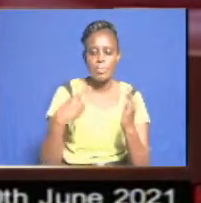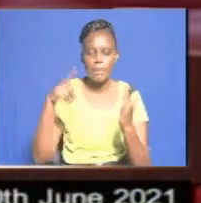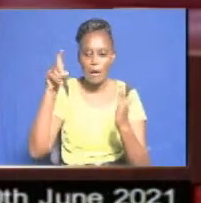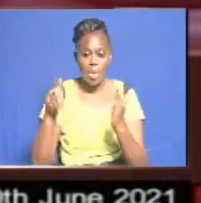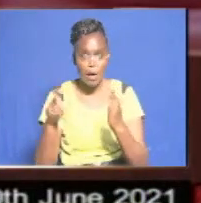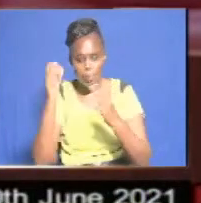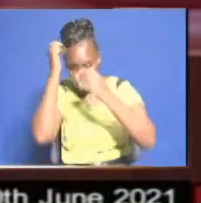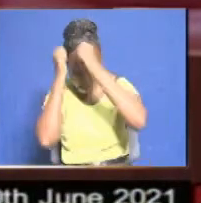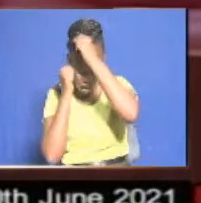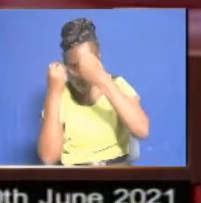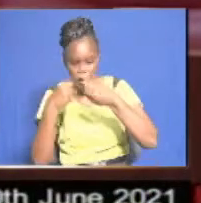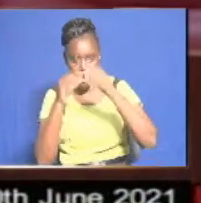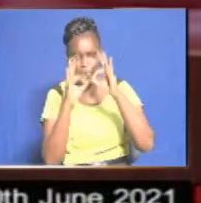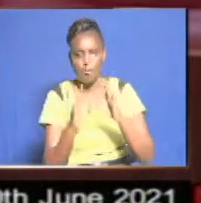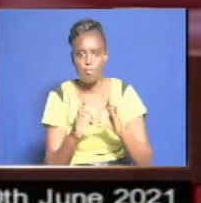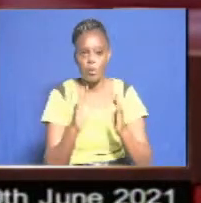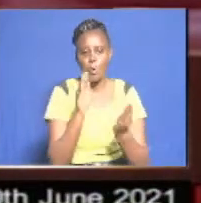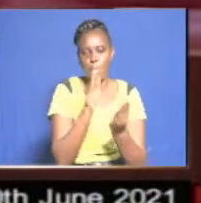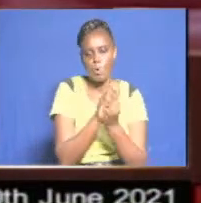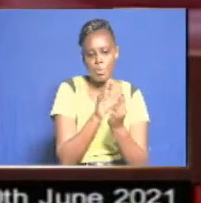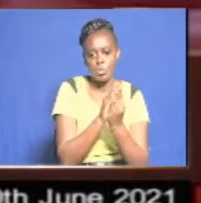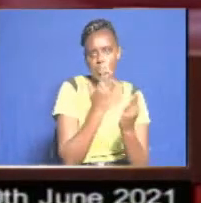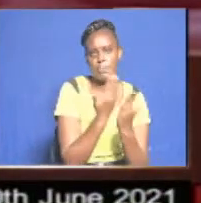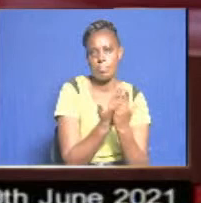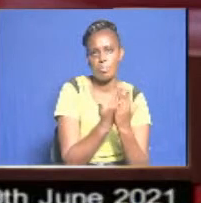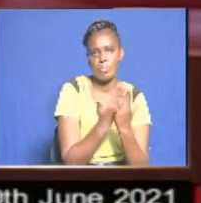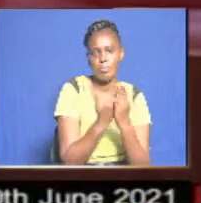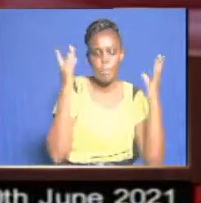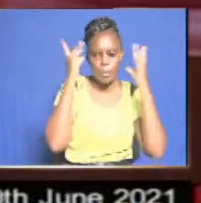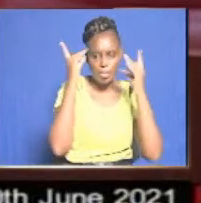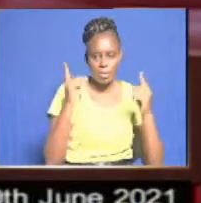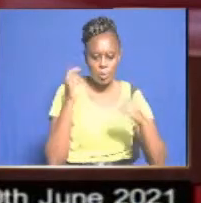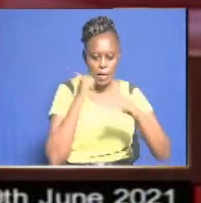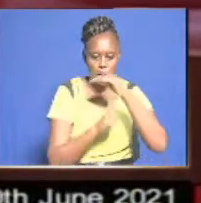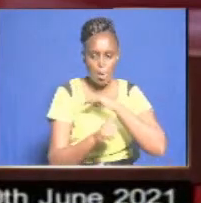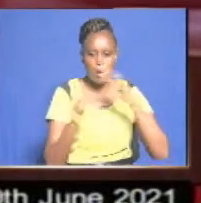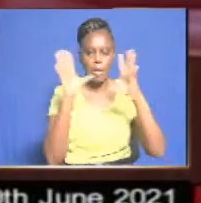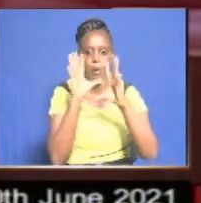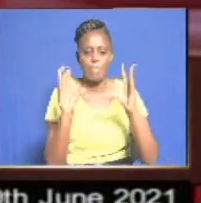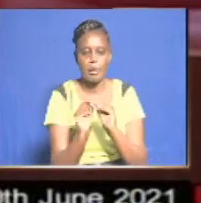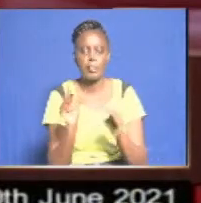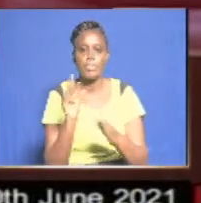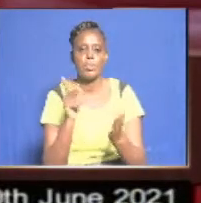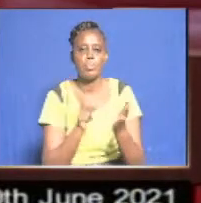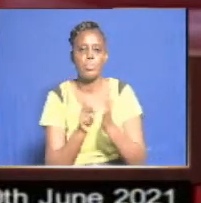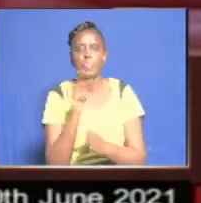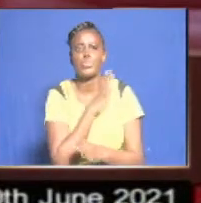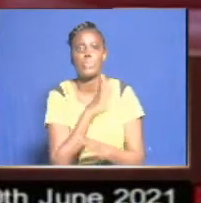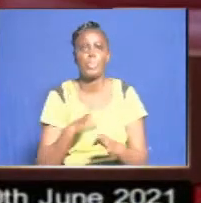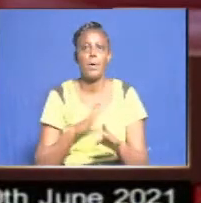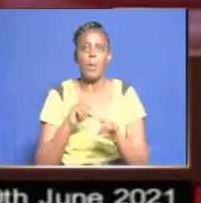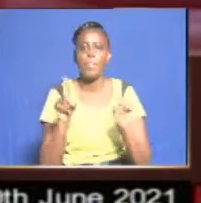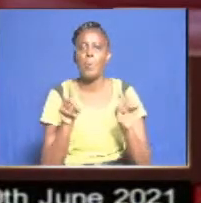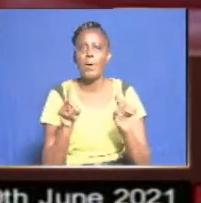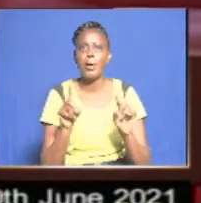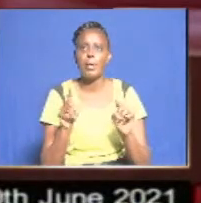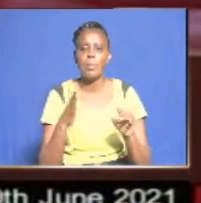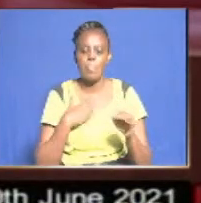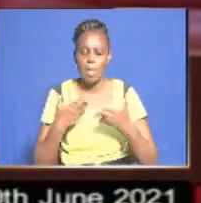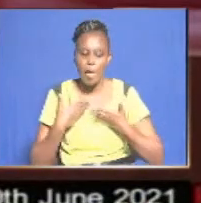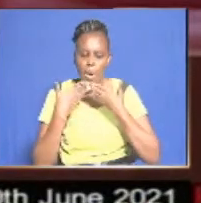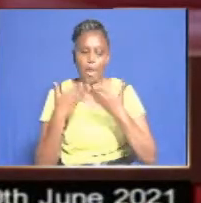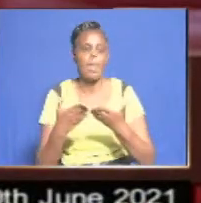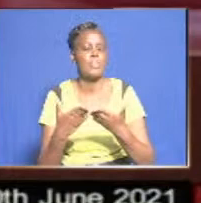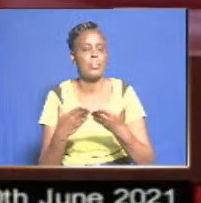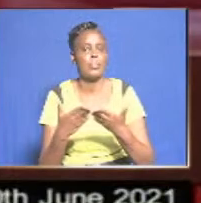officers is a consolidated petition to be decided by the Budget and Appropriation Committee. But nevertheless, I will respond as